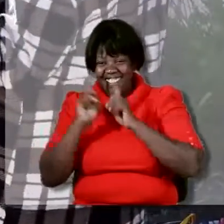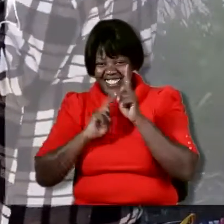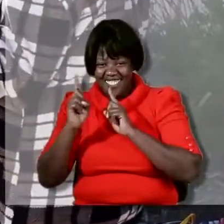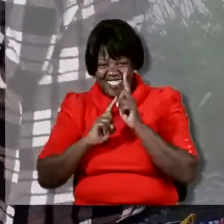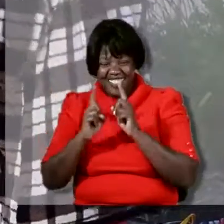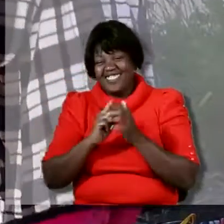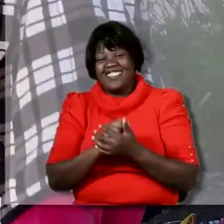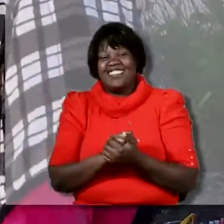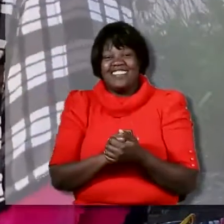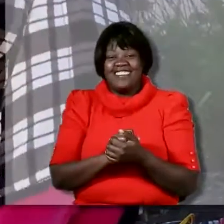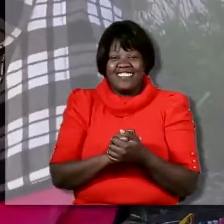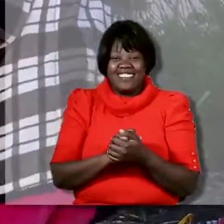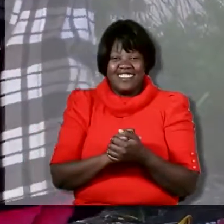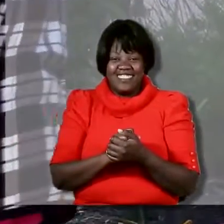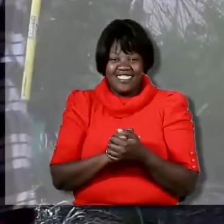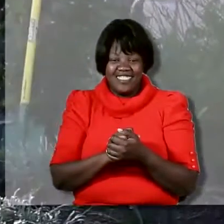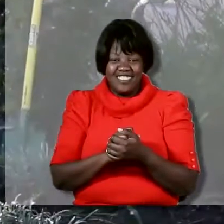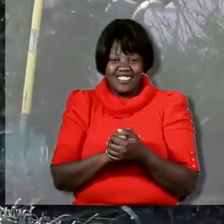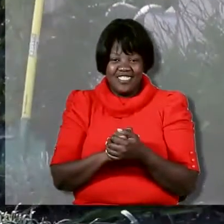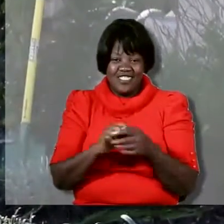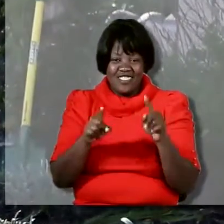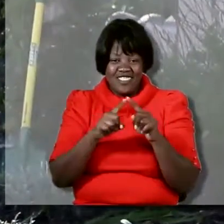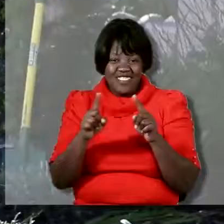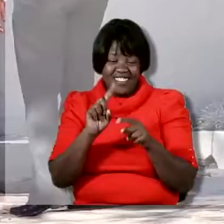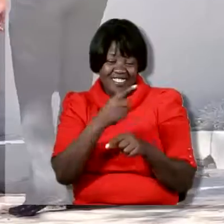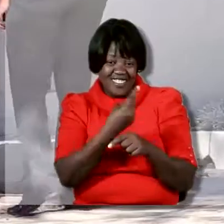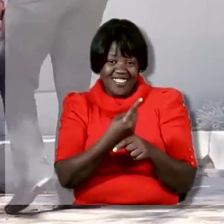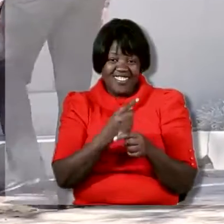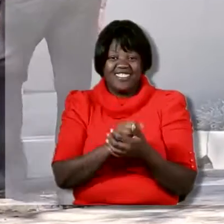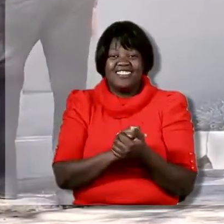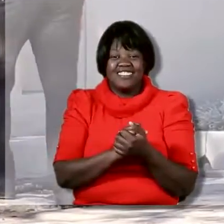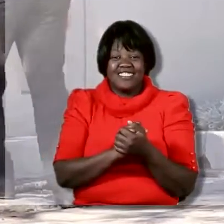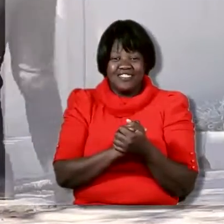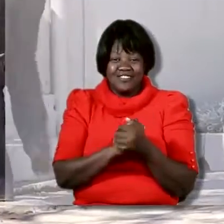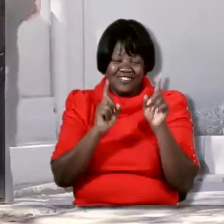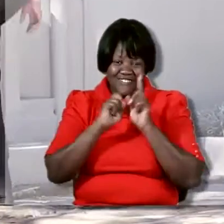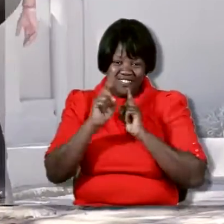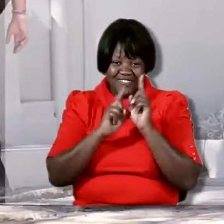English is Greek to him, but his clever daughter takes after him.